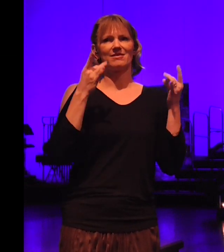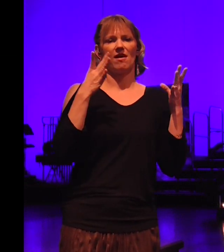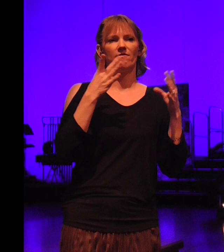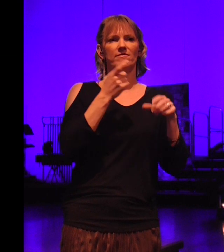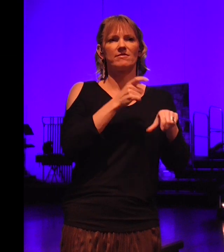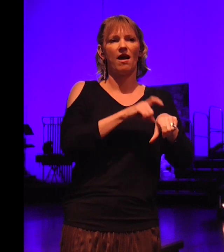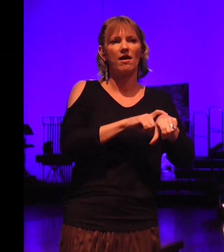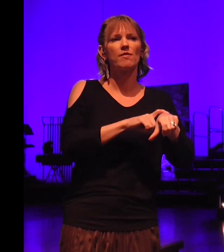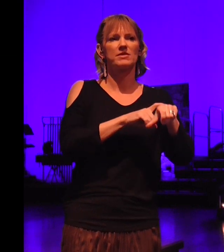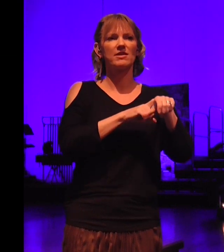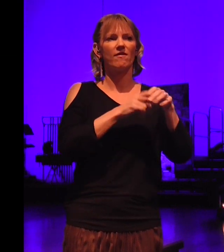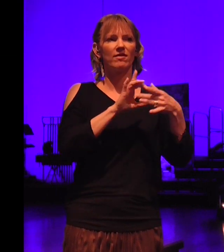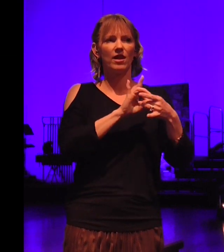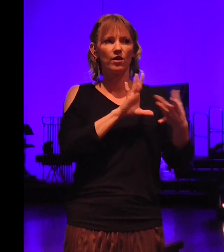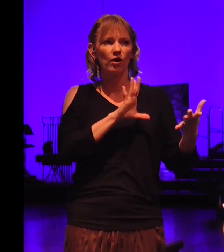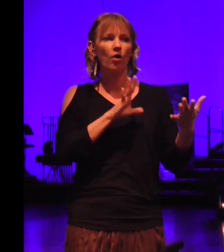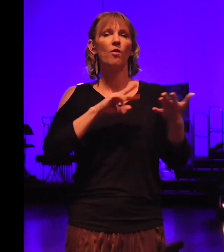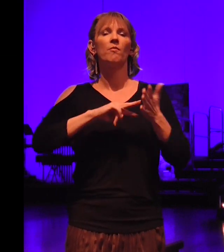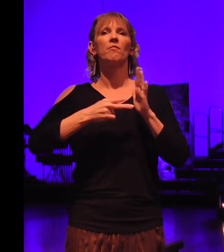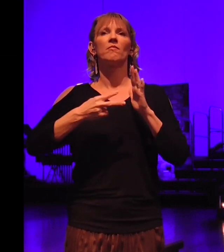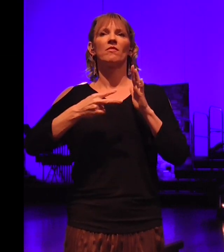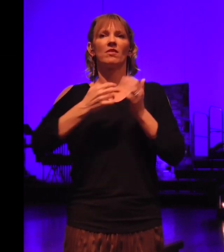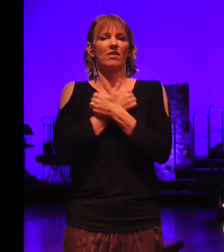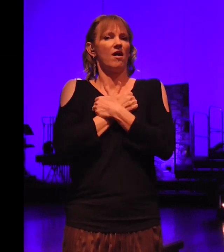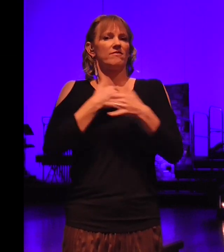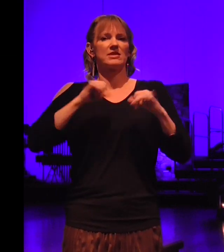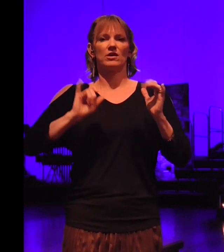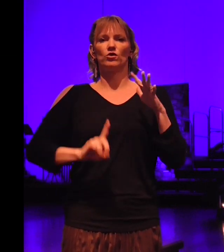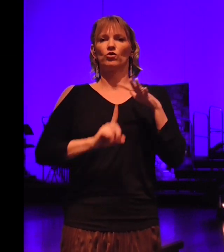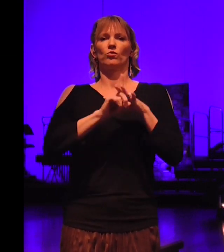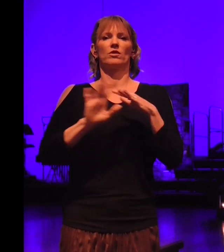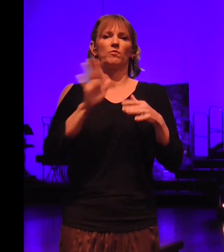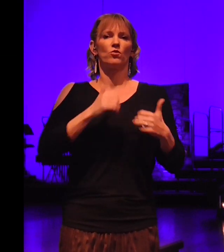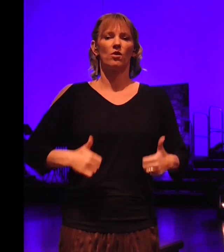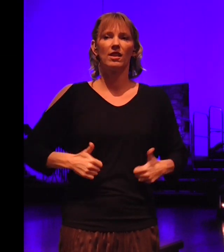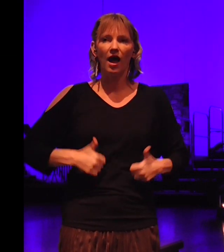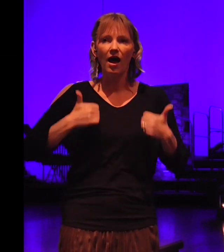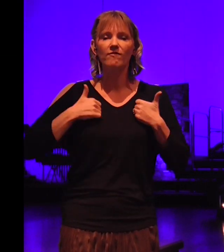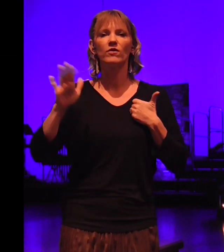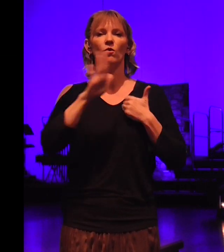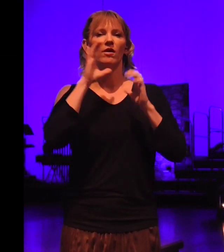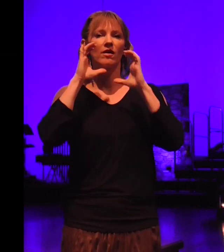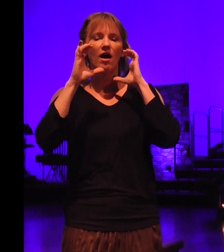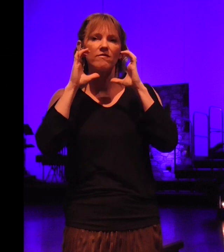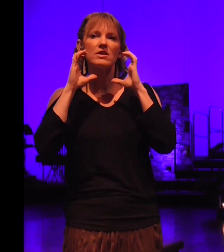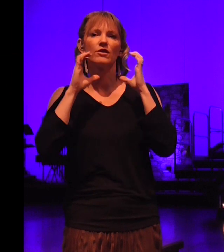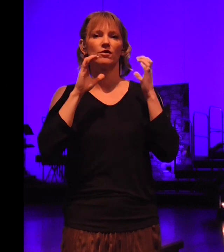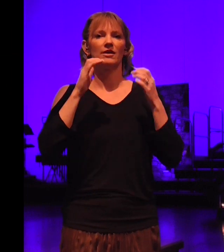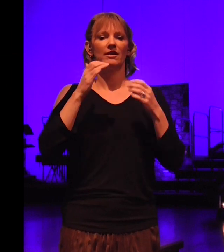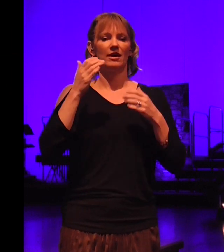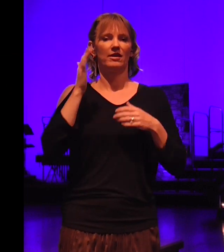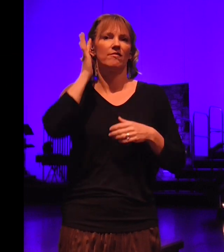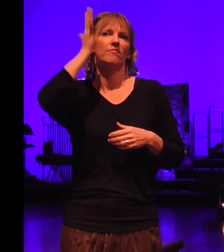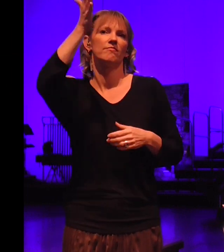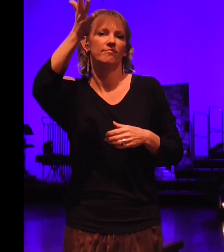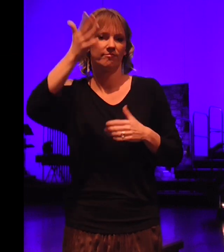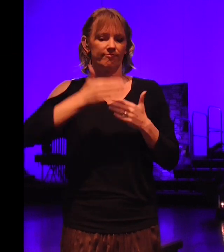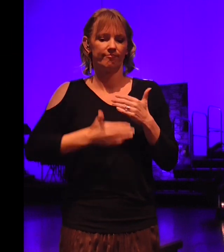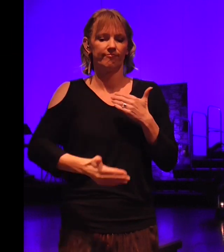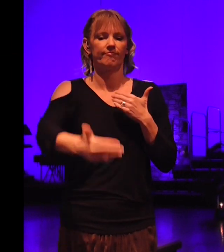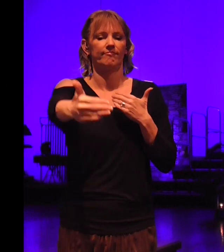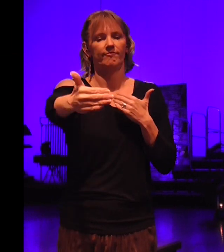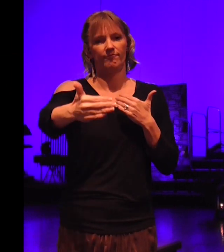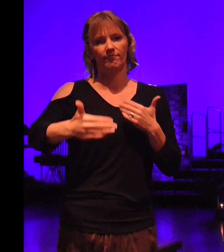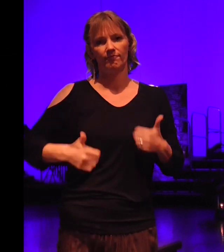that love shows up in your life, in your conversations, in the days ahead, and for the rest of your days as well.